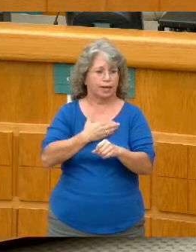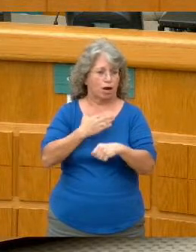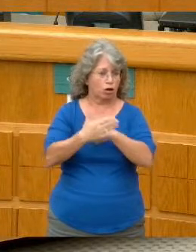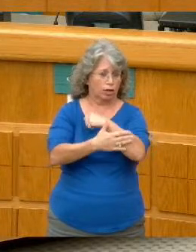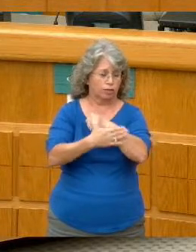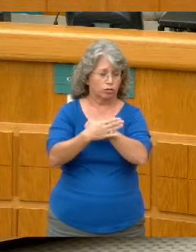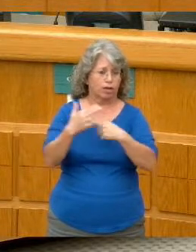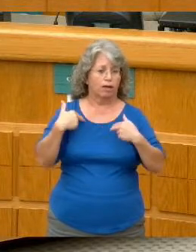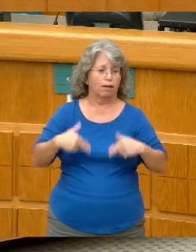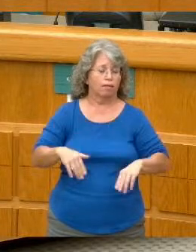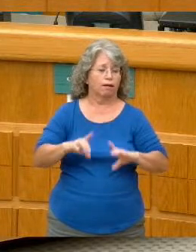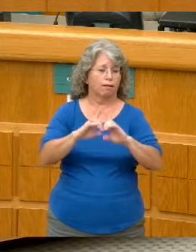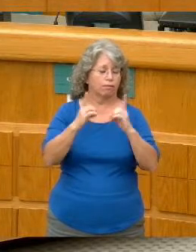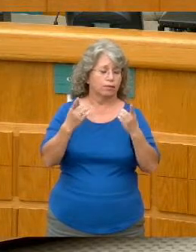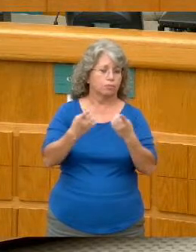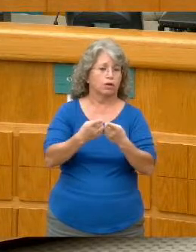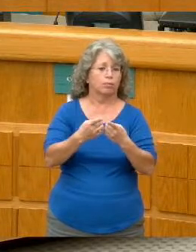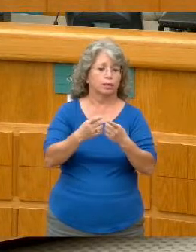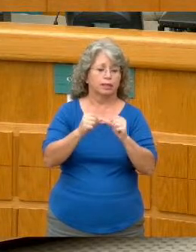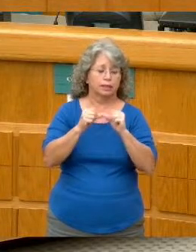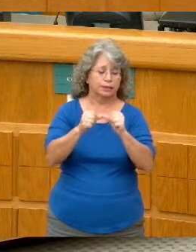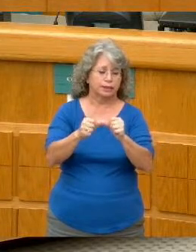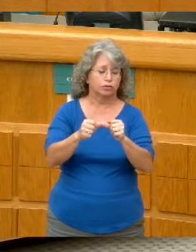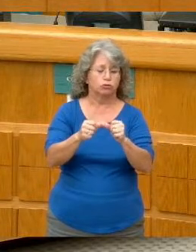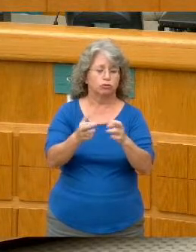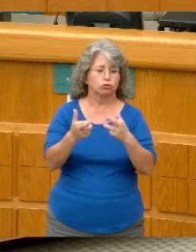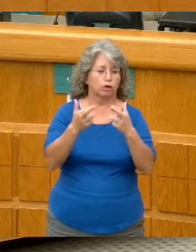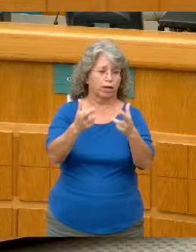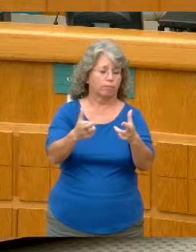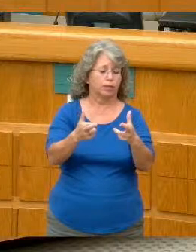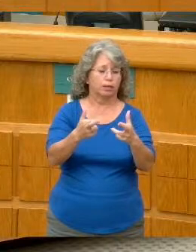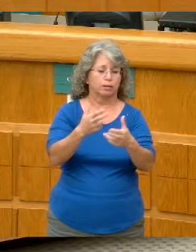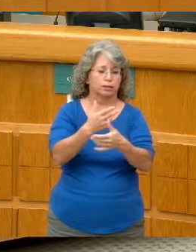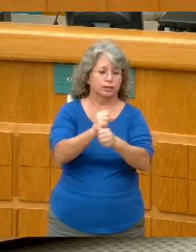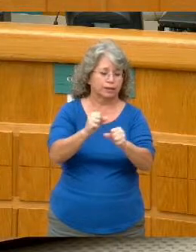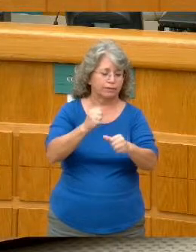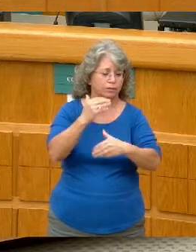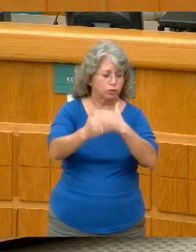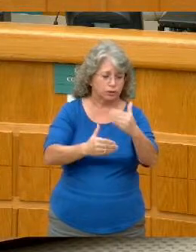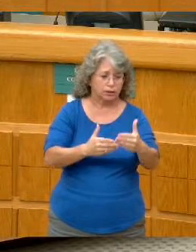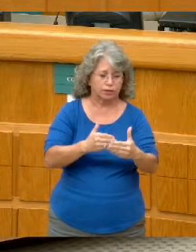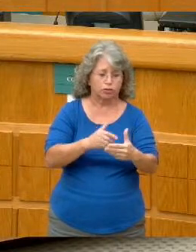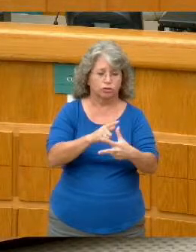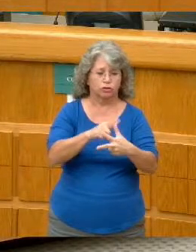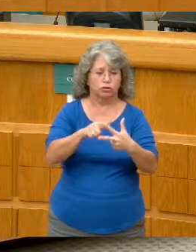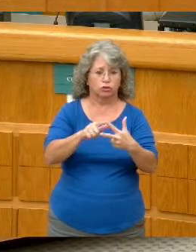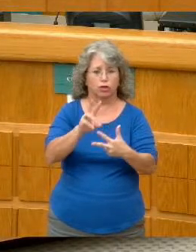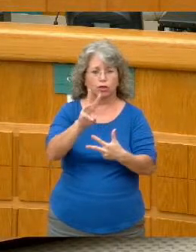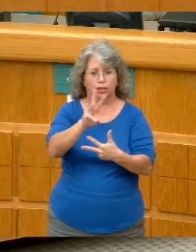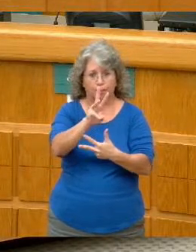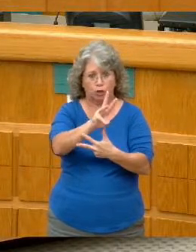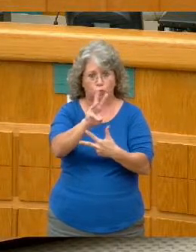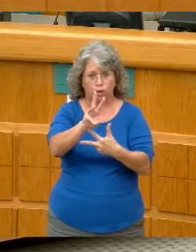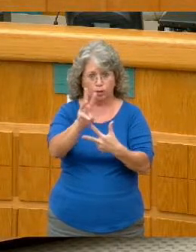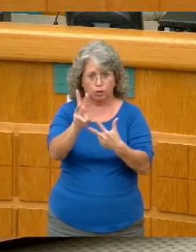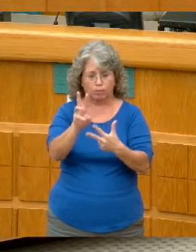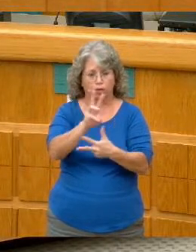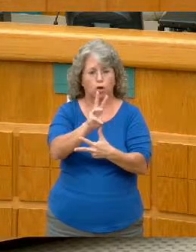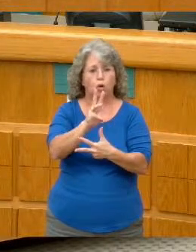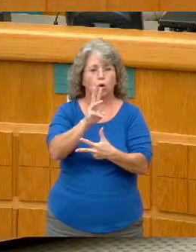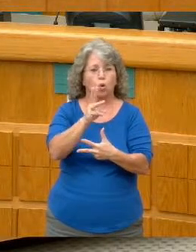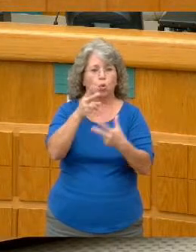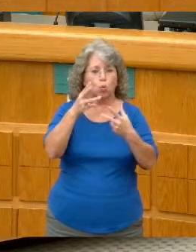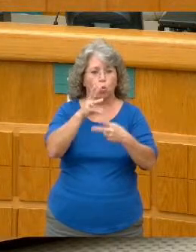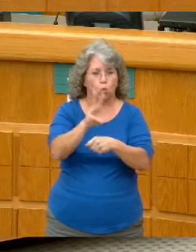strongly recommend the use of preventive tools to stop the spread of COVID-19 infection. The prevention tools include the 3 W's,